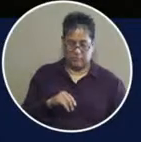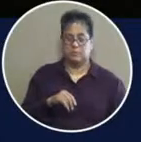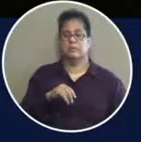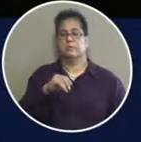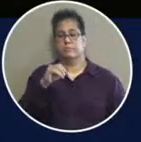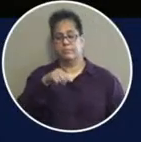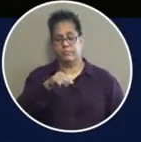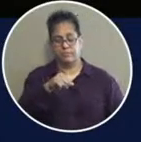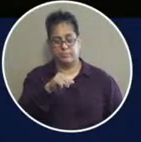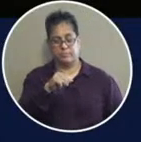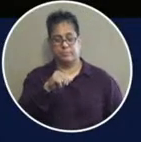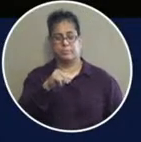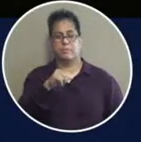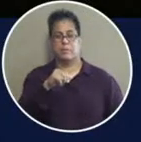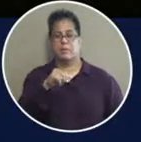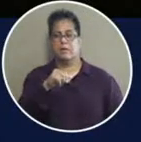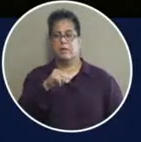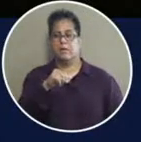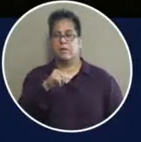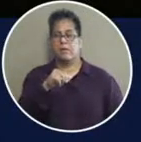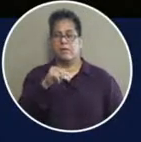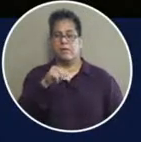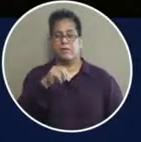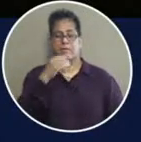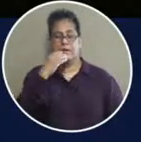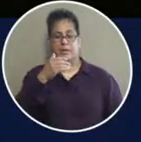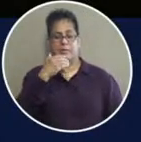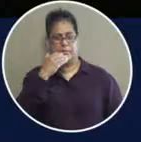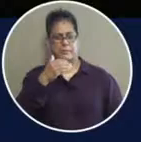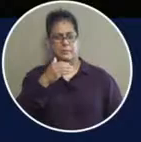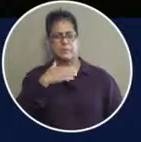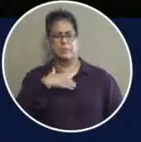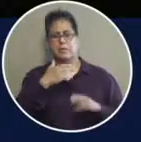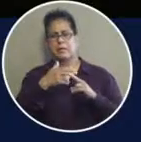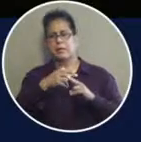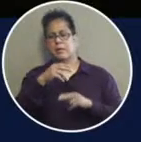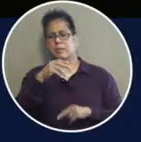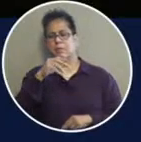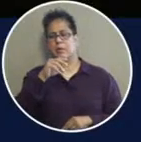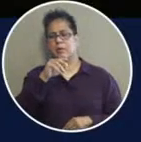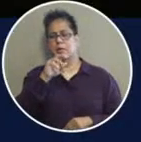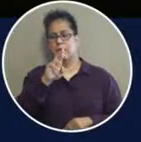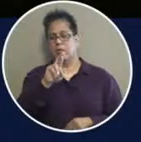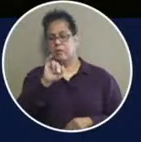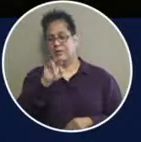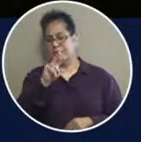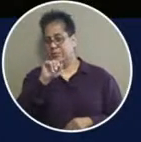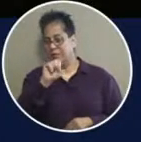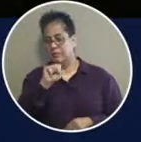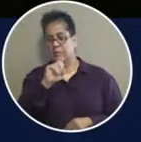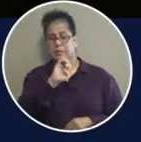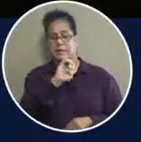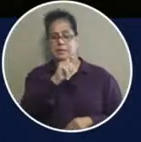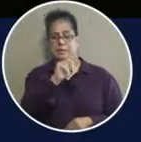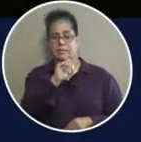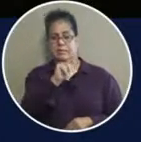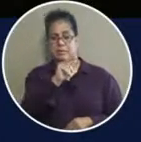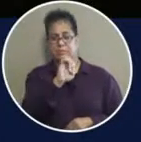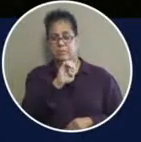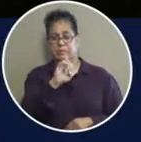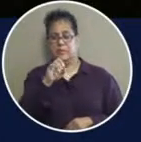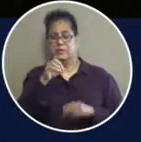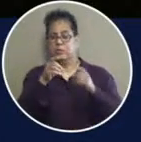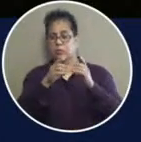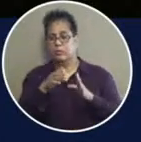Hello, can you hear me? Yes, ma'am. Thank you so much. My name is Linda Rivas. I am the Executive Director of Las